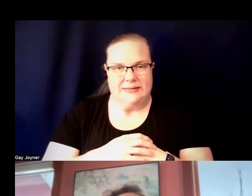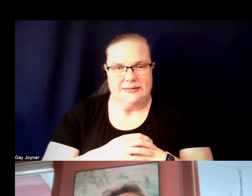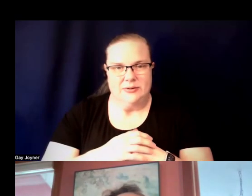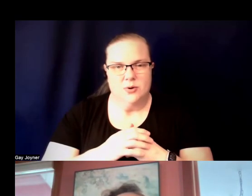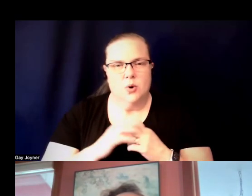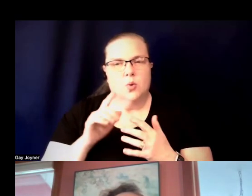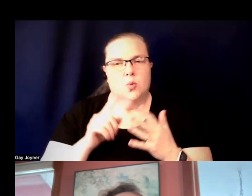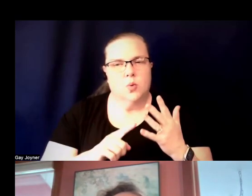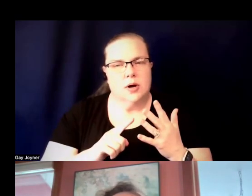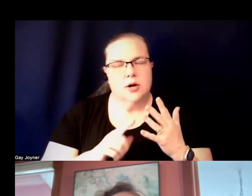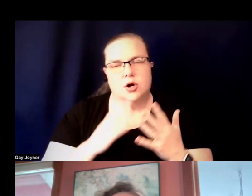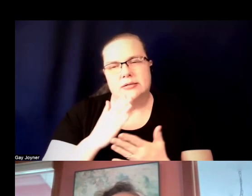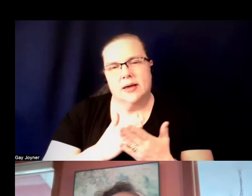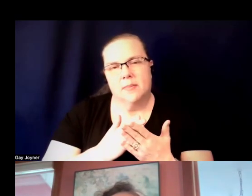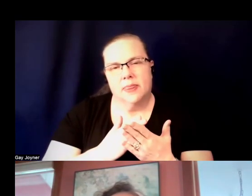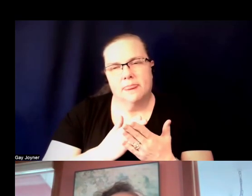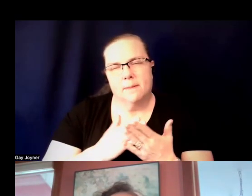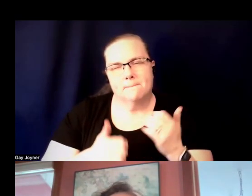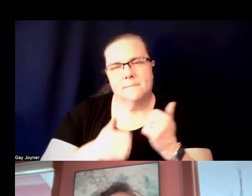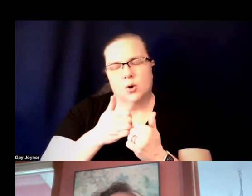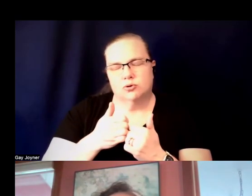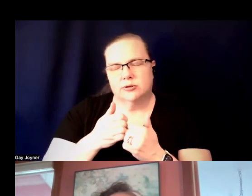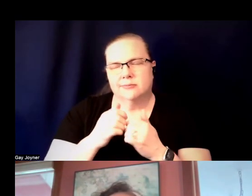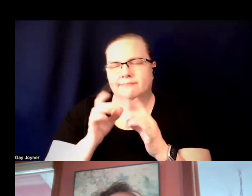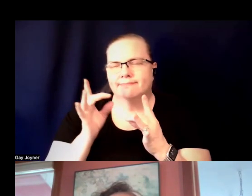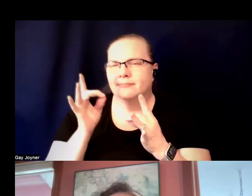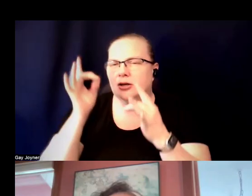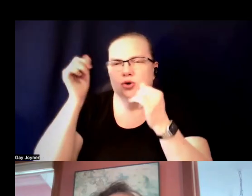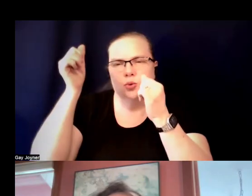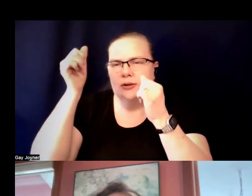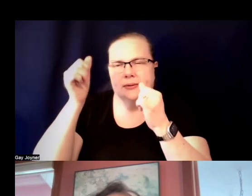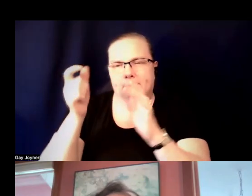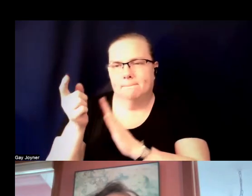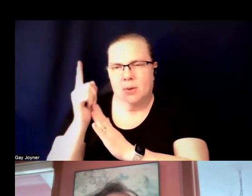what are some of the most exquisite moments that you've had in painting? Mm.